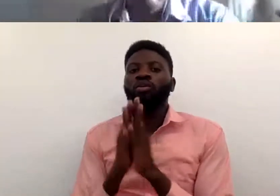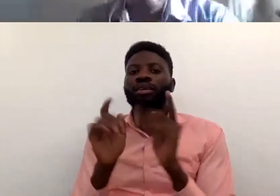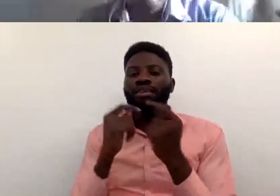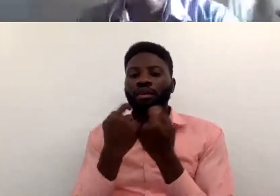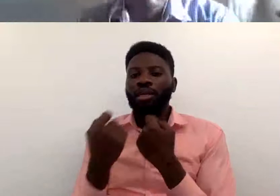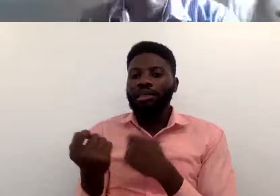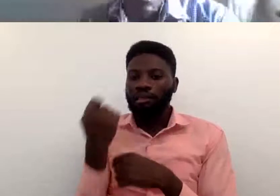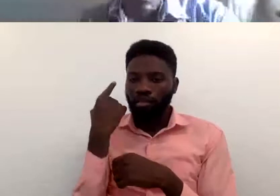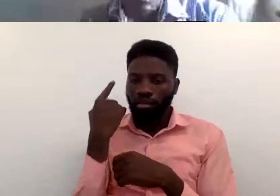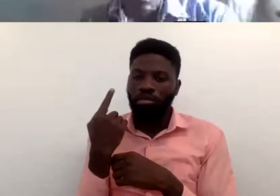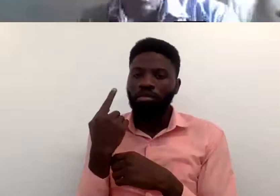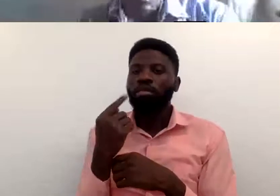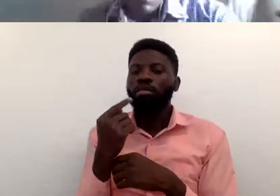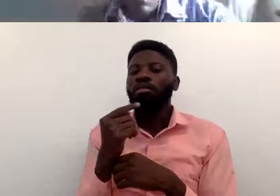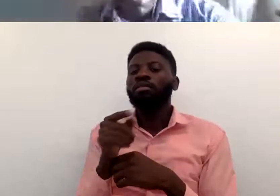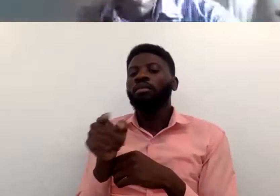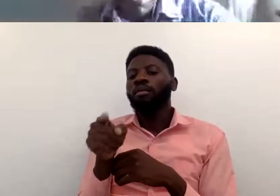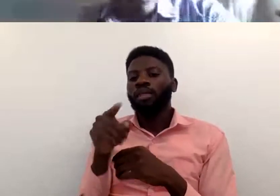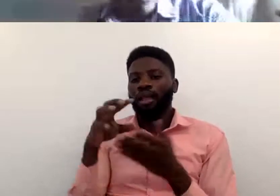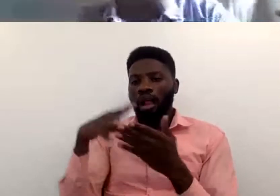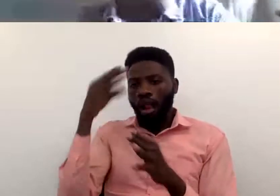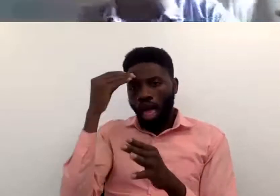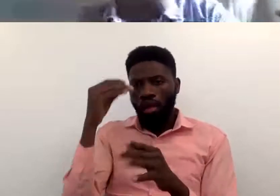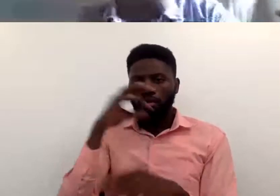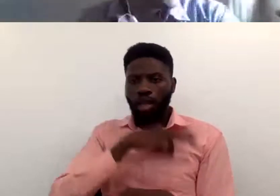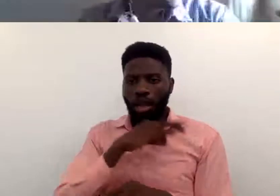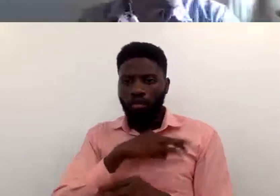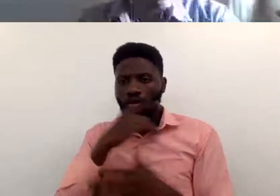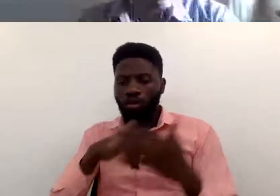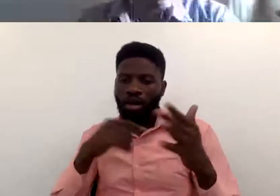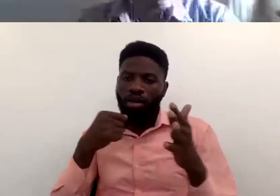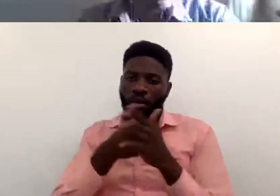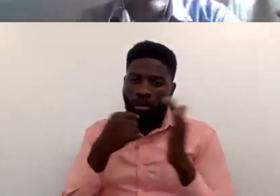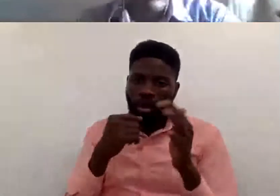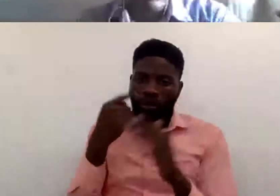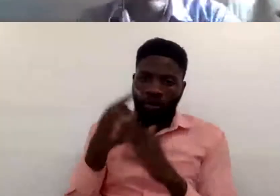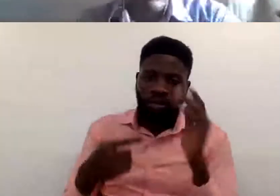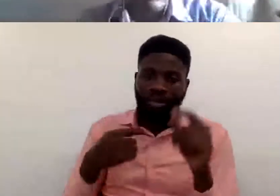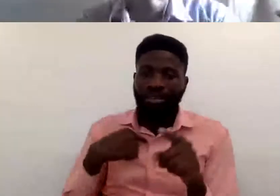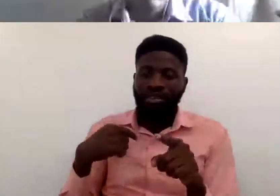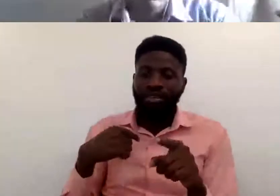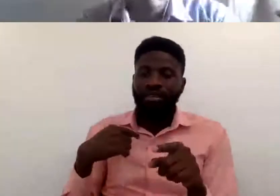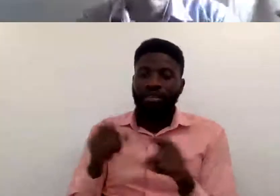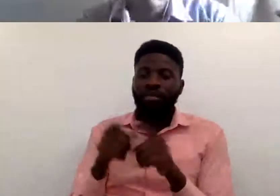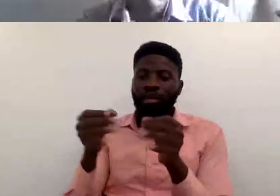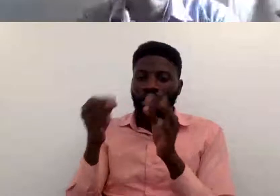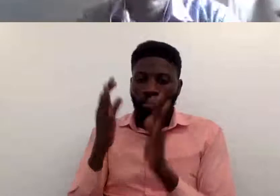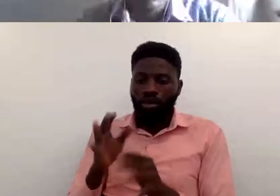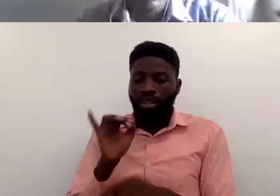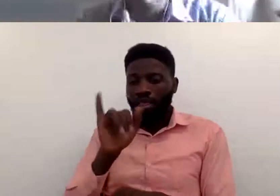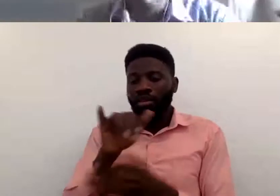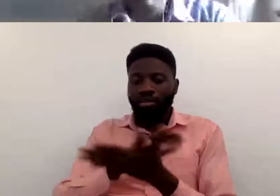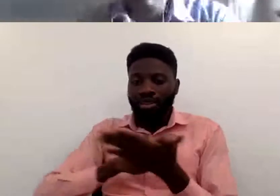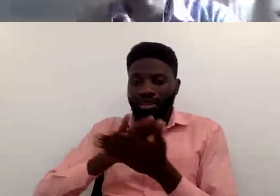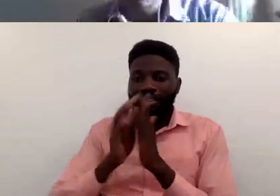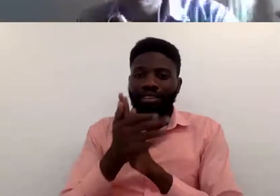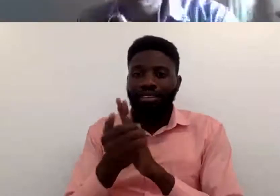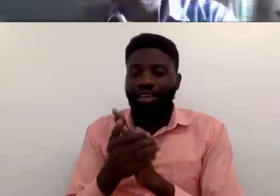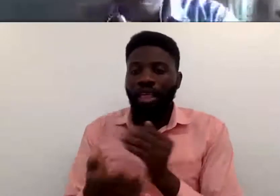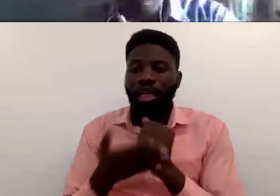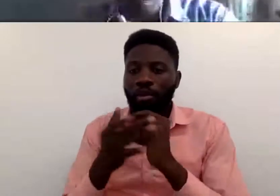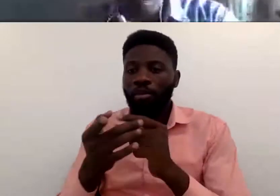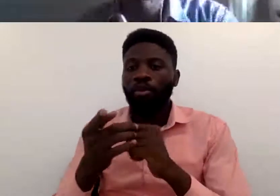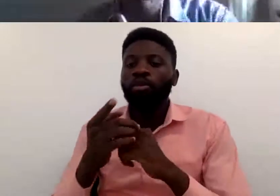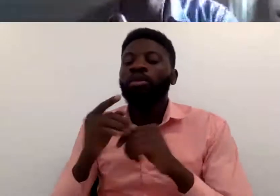of those. So as an accountant, I think that's just a basic skill that helps you